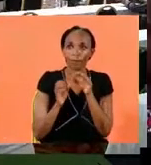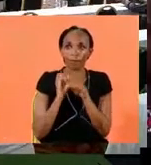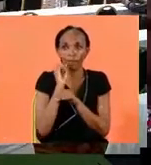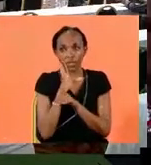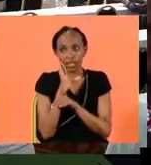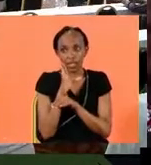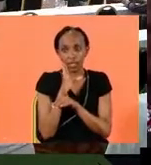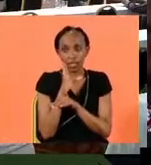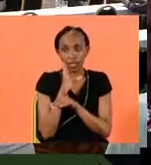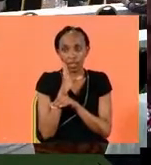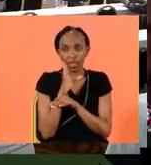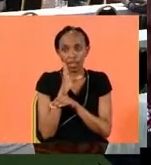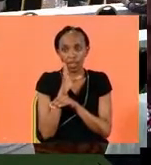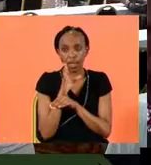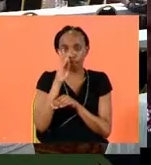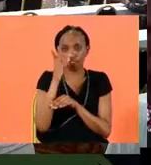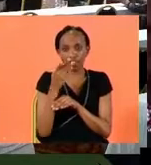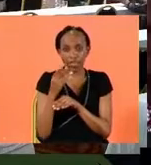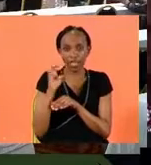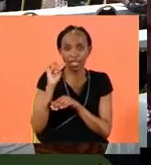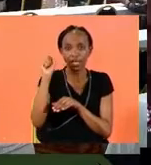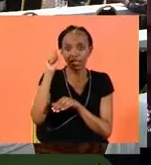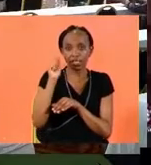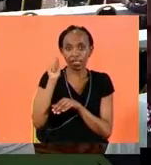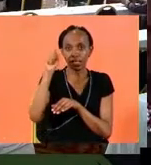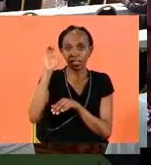media are the fourth estate.